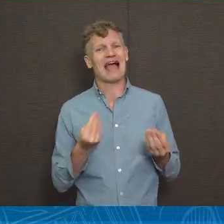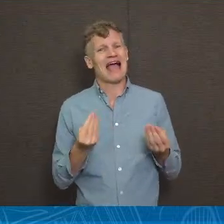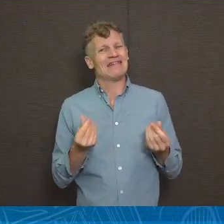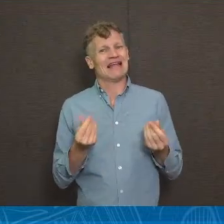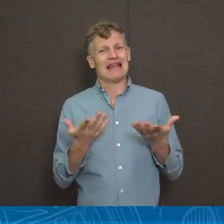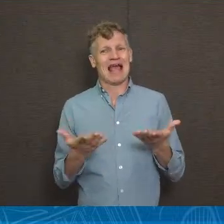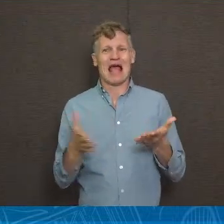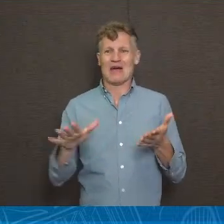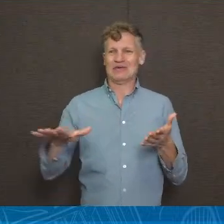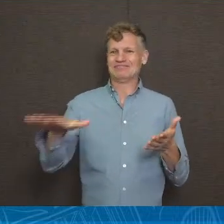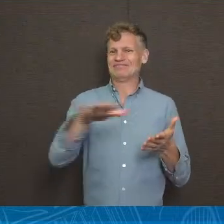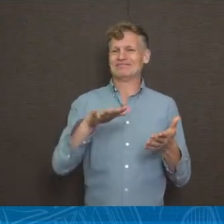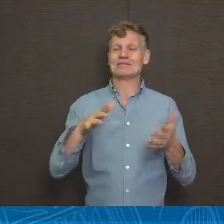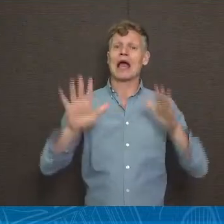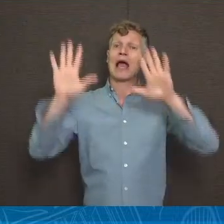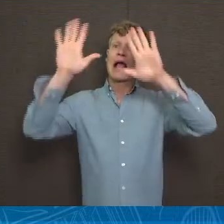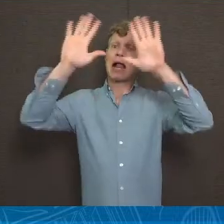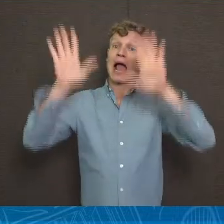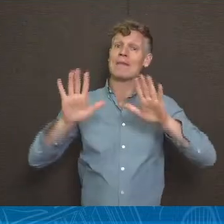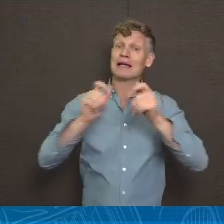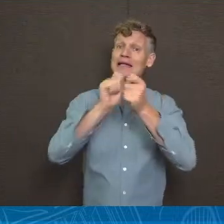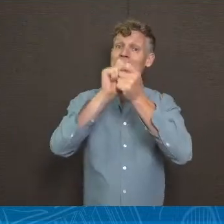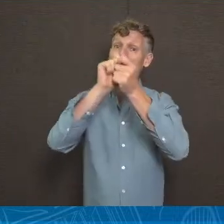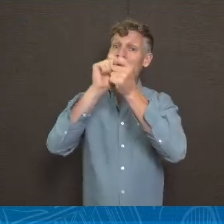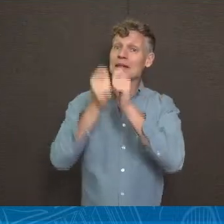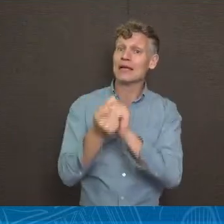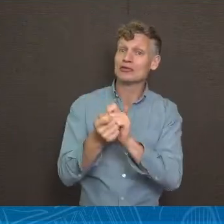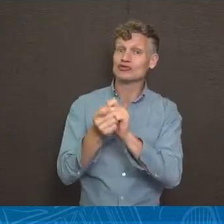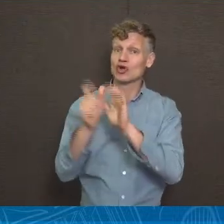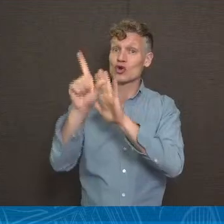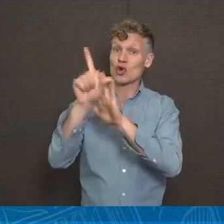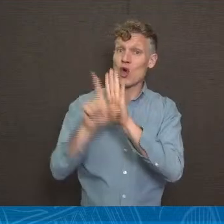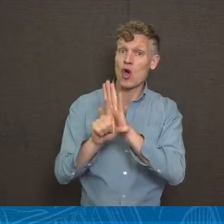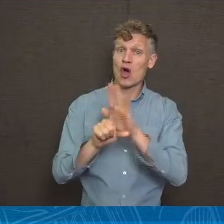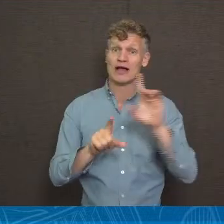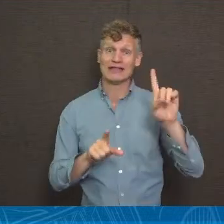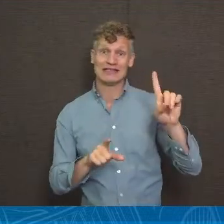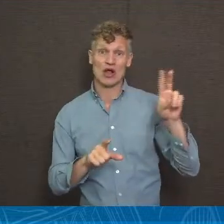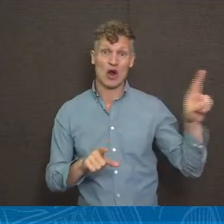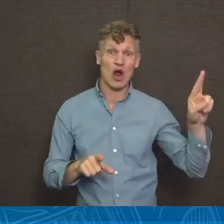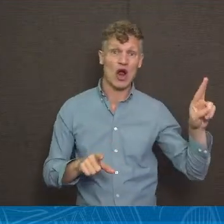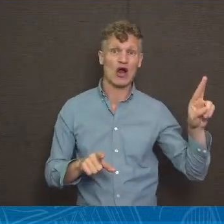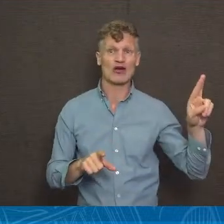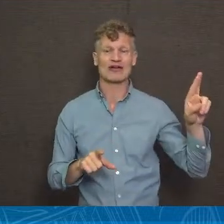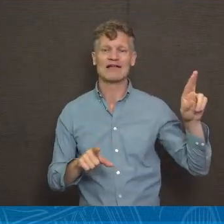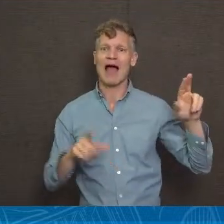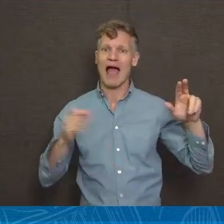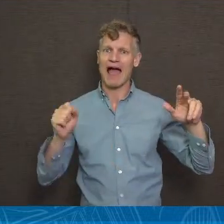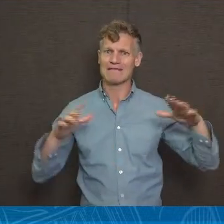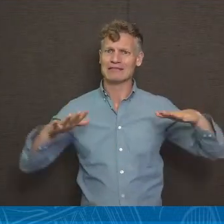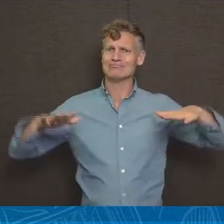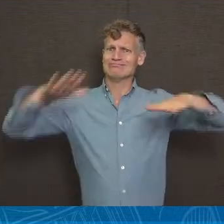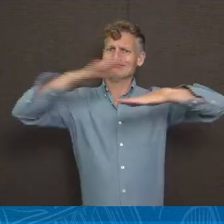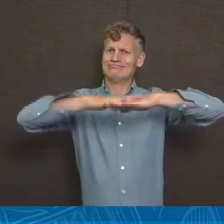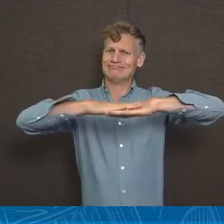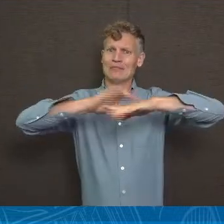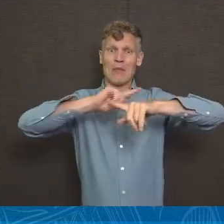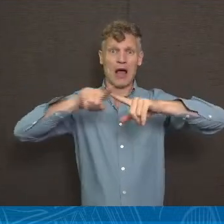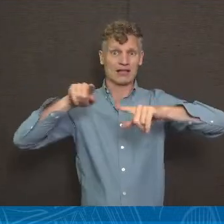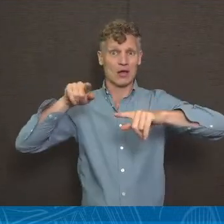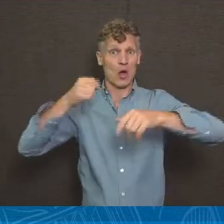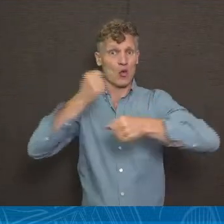sort of climate adaptation law and disaster risk reduction, and I feel like there's a huge crossover and they need to be narrowed and brought together. There